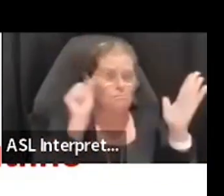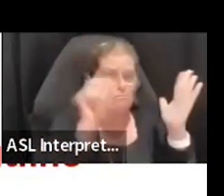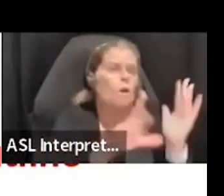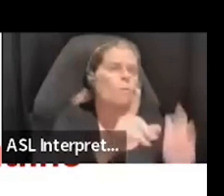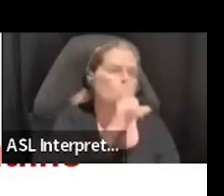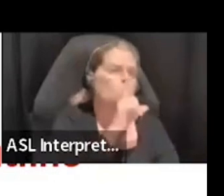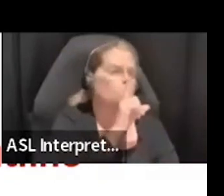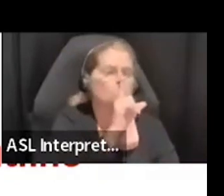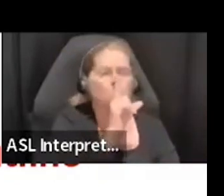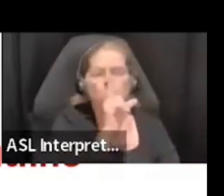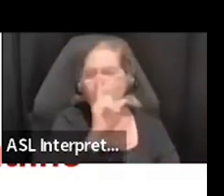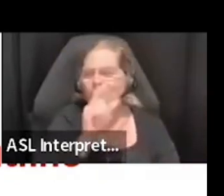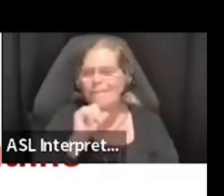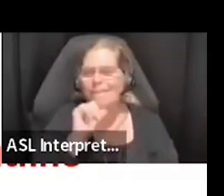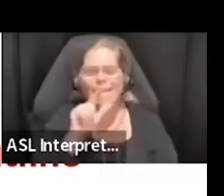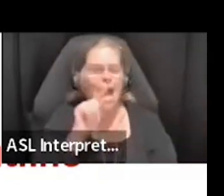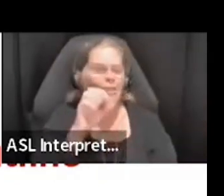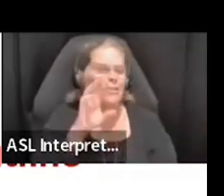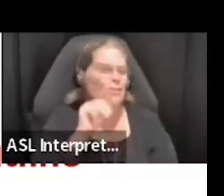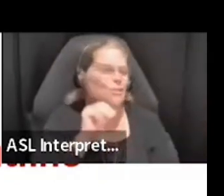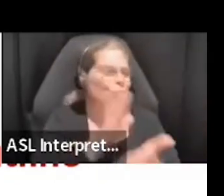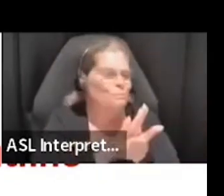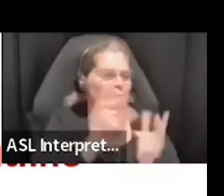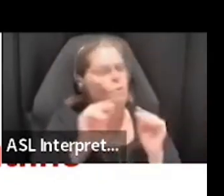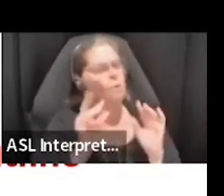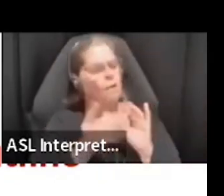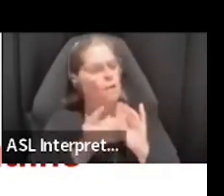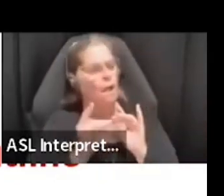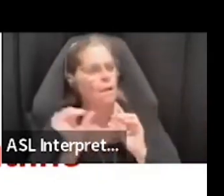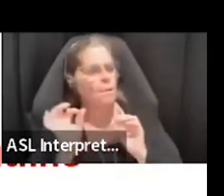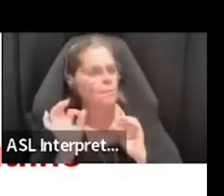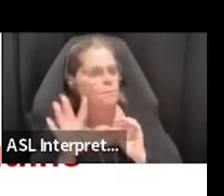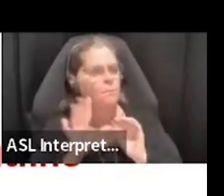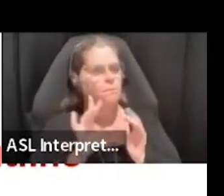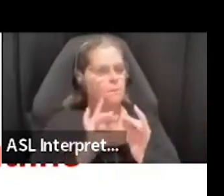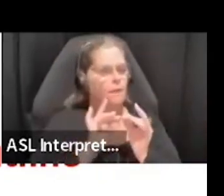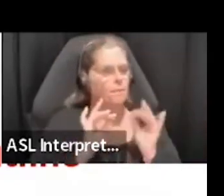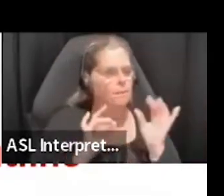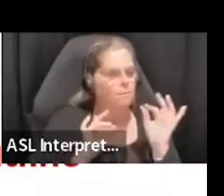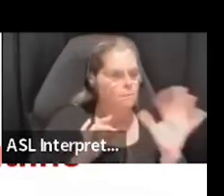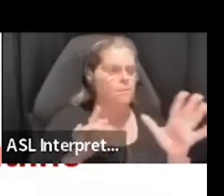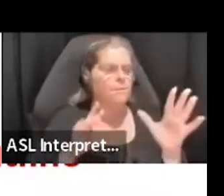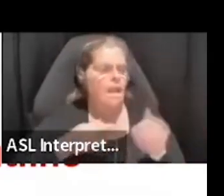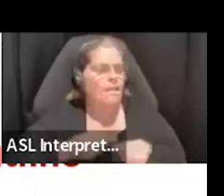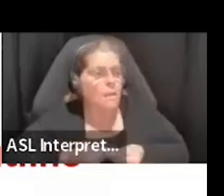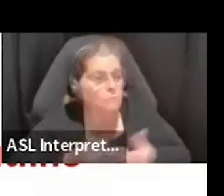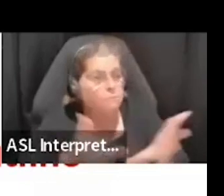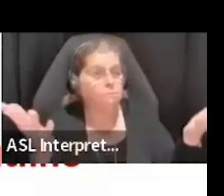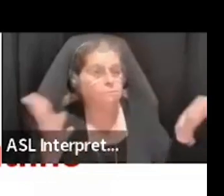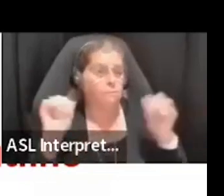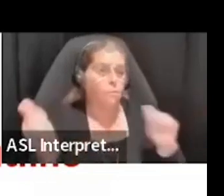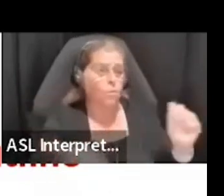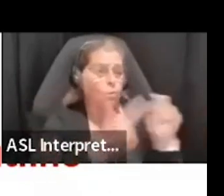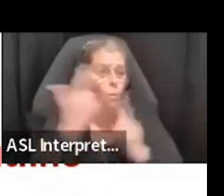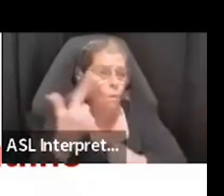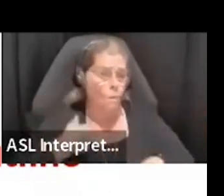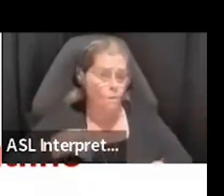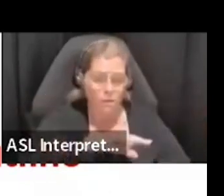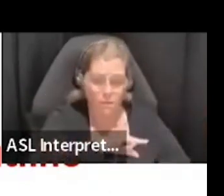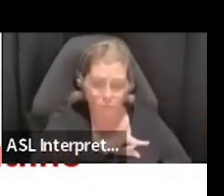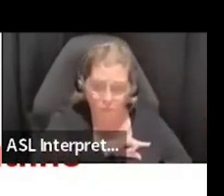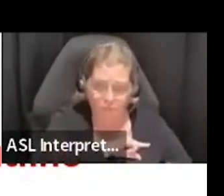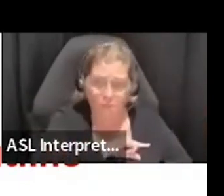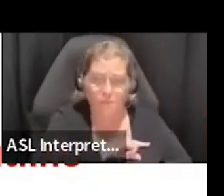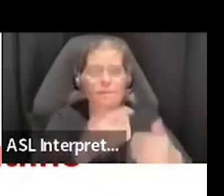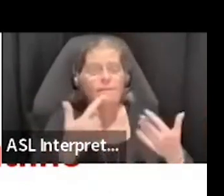is not a term paper. Any kinds of comments you want to send in, we want to read and circulate to everyone. We're going to have these small group